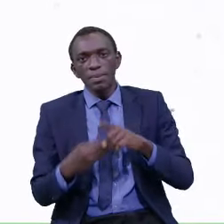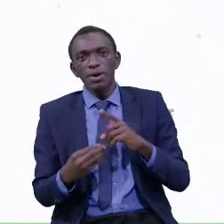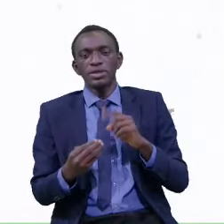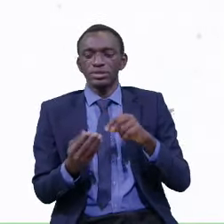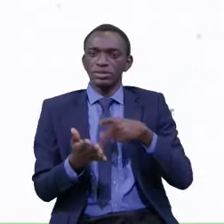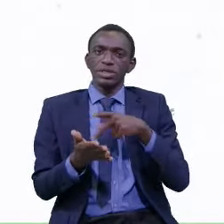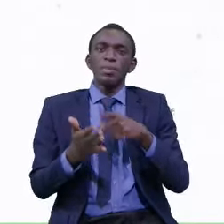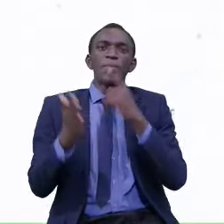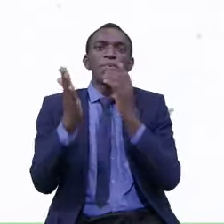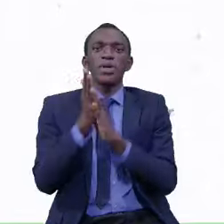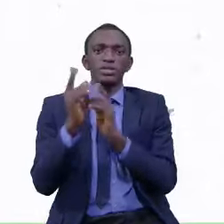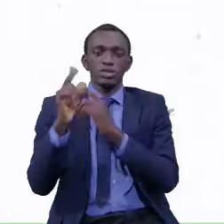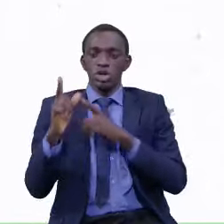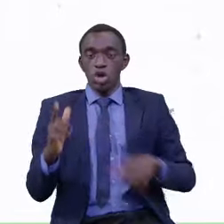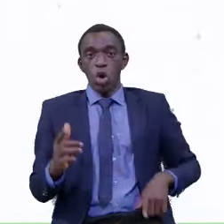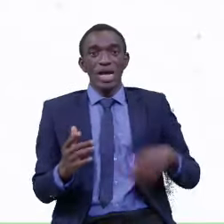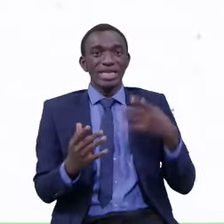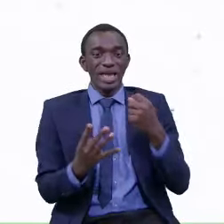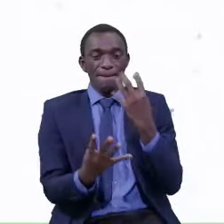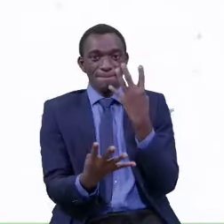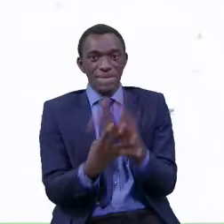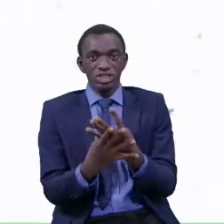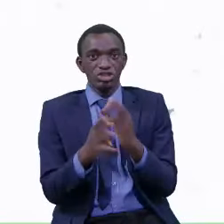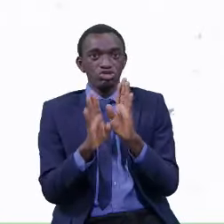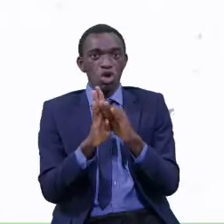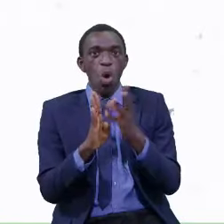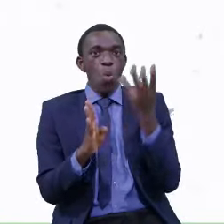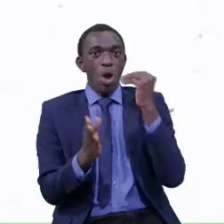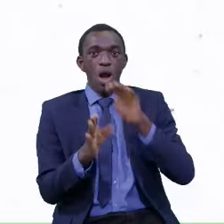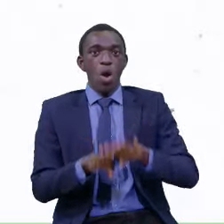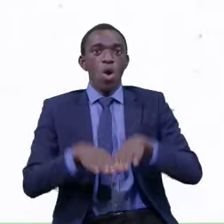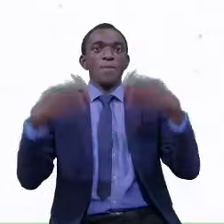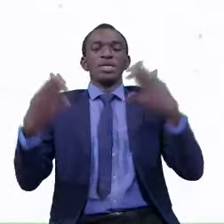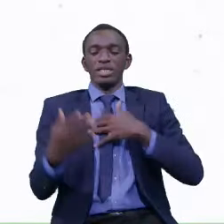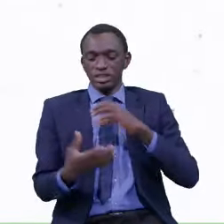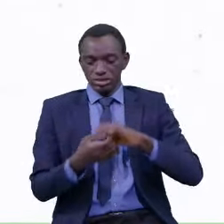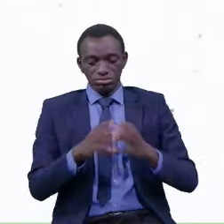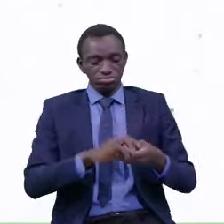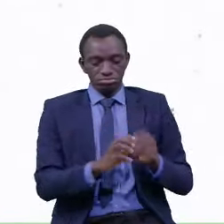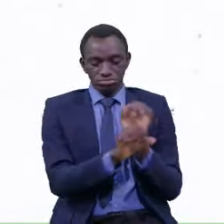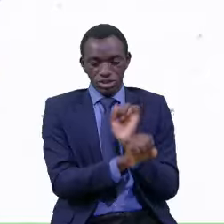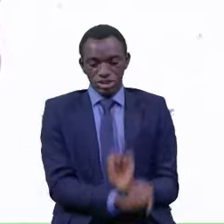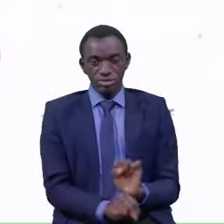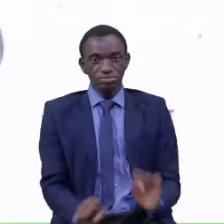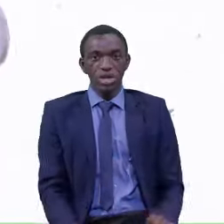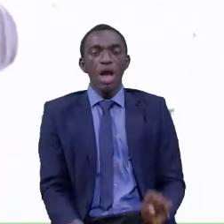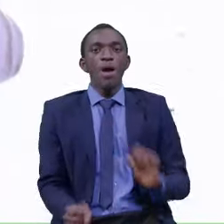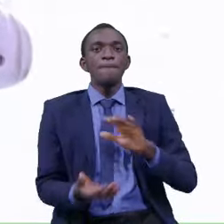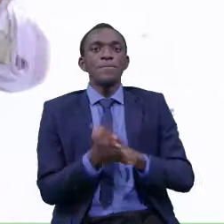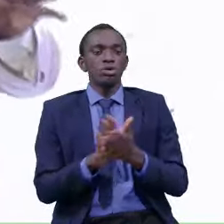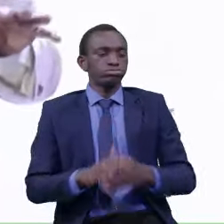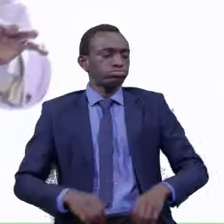prison doors were open, all their chains and shackles, everything went away. And think about